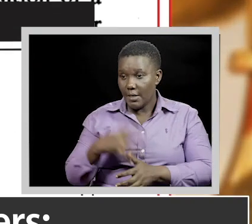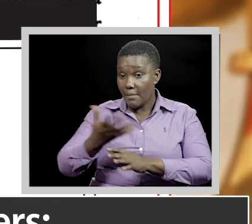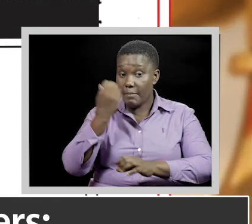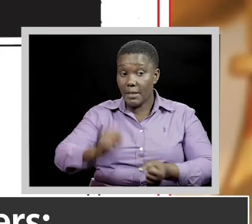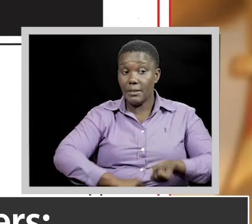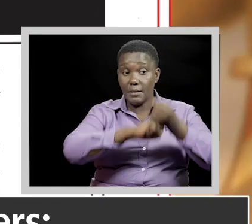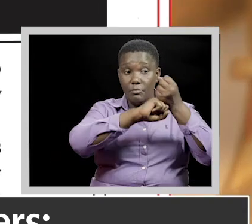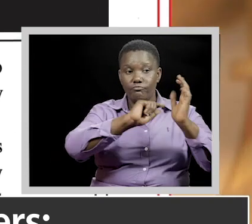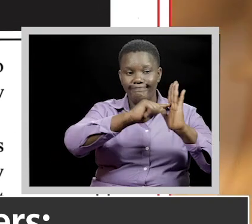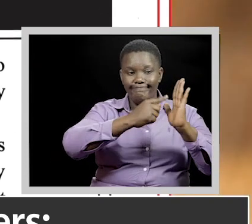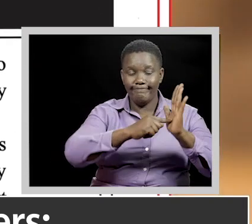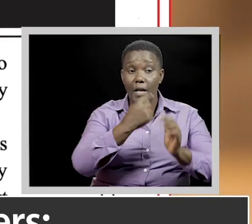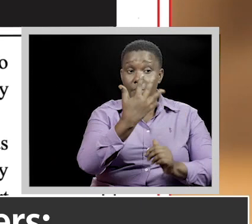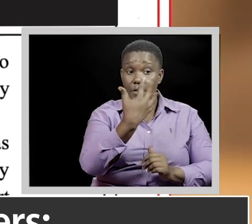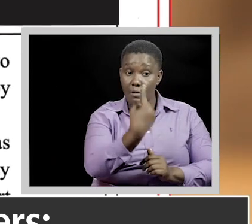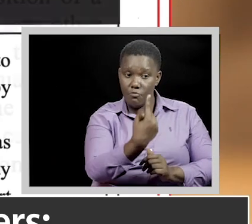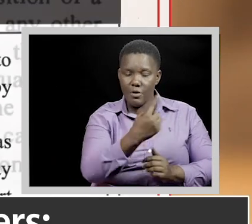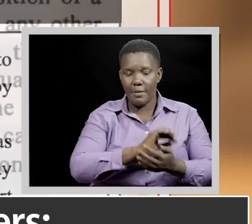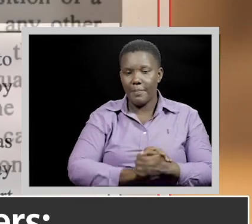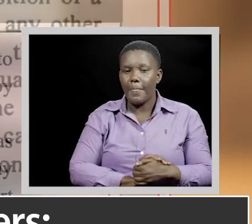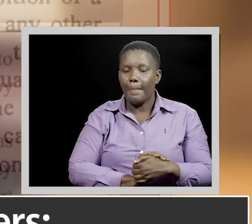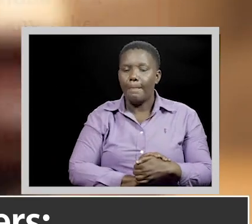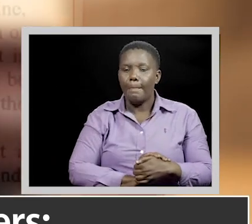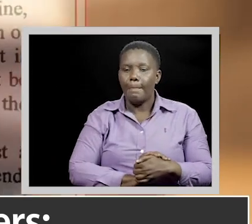supported by Rule 51 of the Juvenile Court Rules.